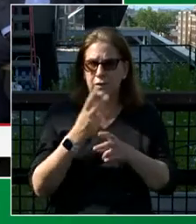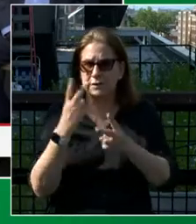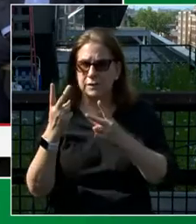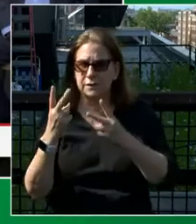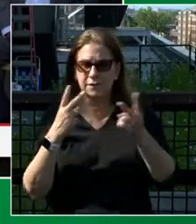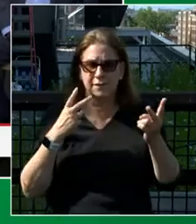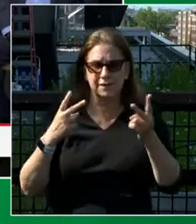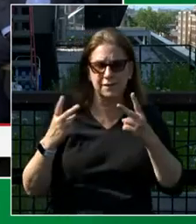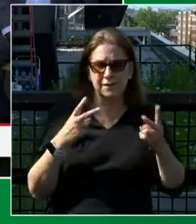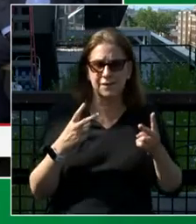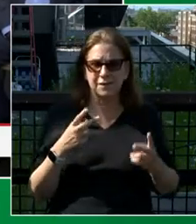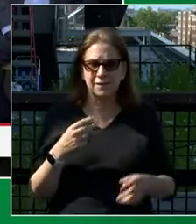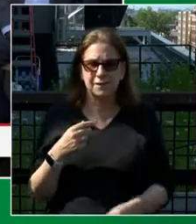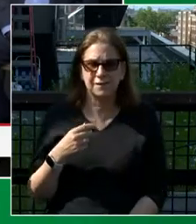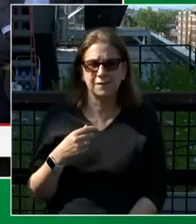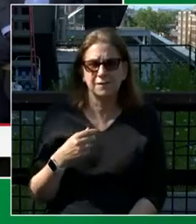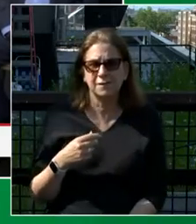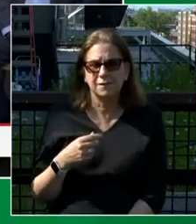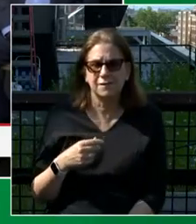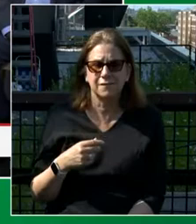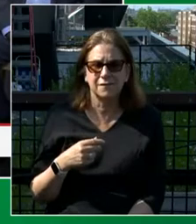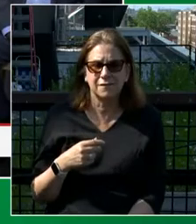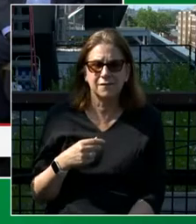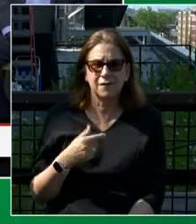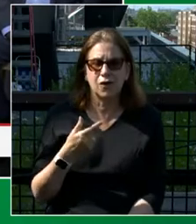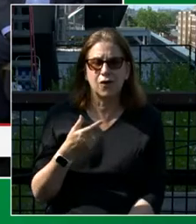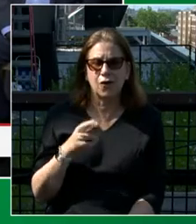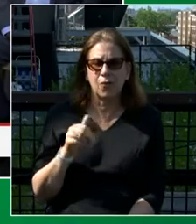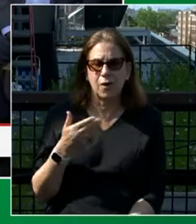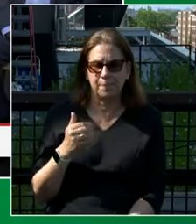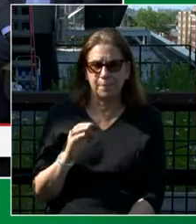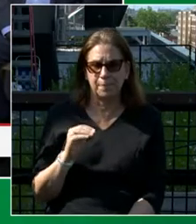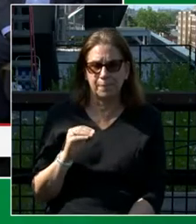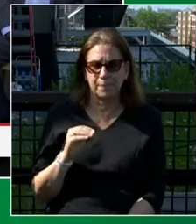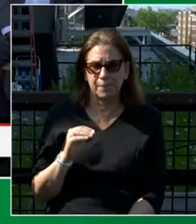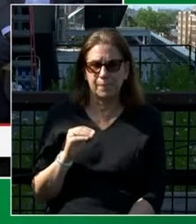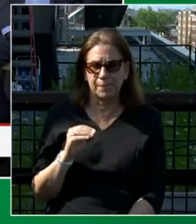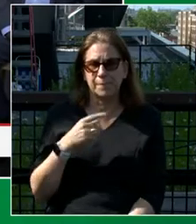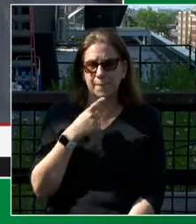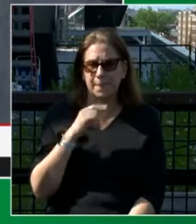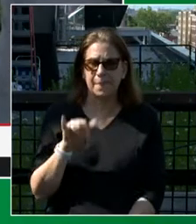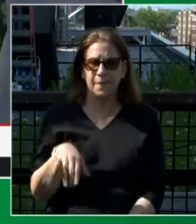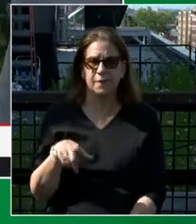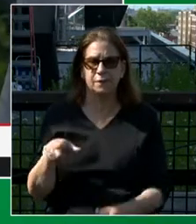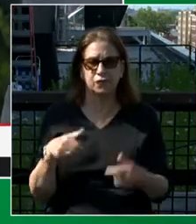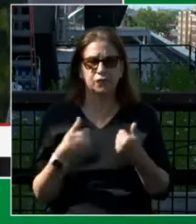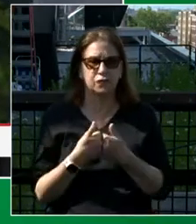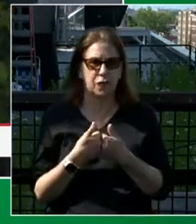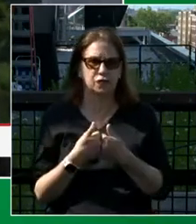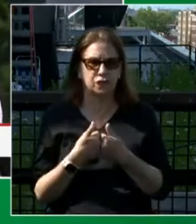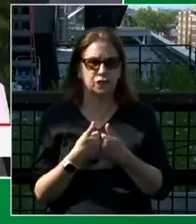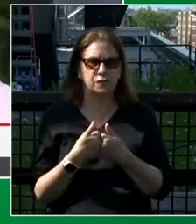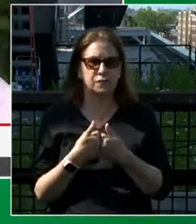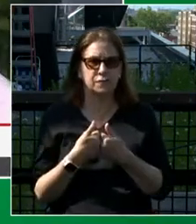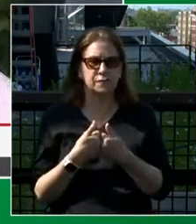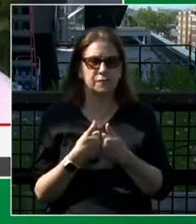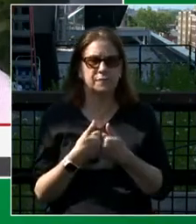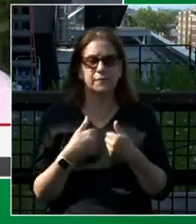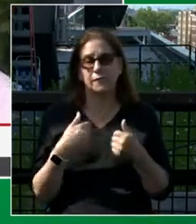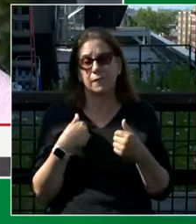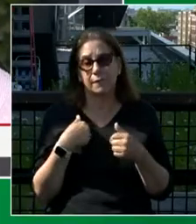difficult for us as a communications company. Yep. We are storytellers. We create and we